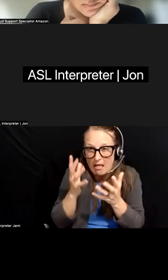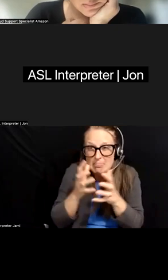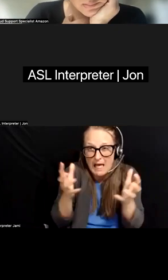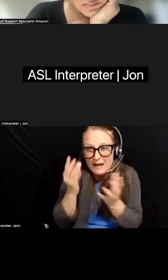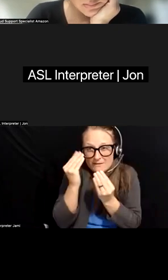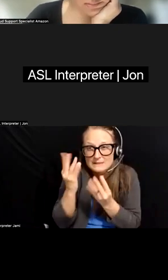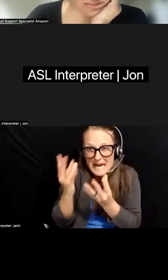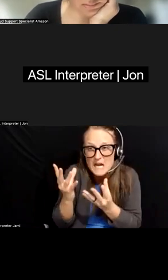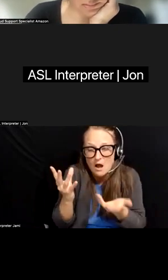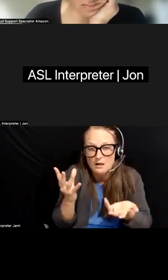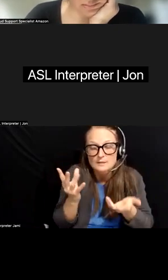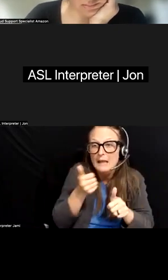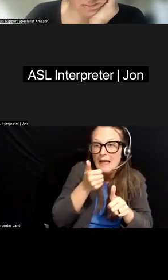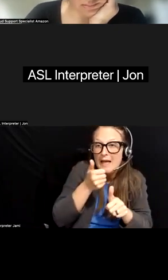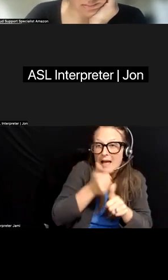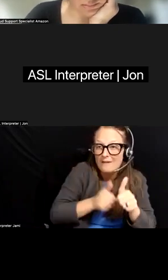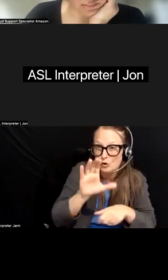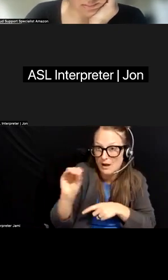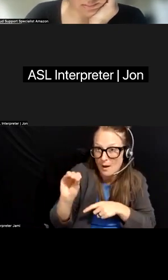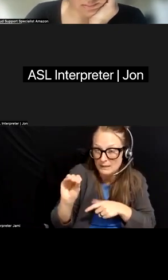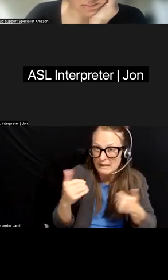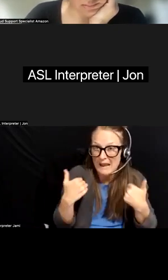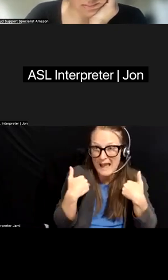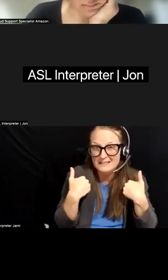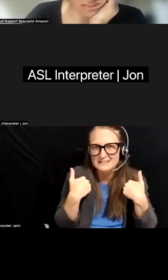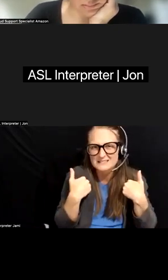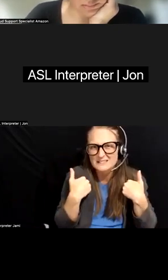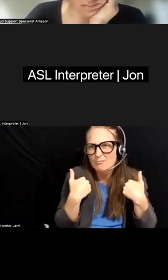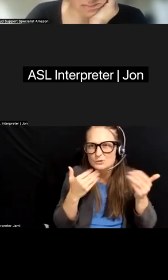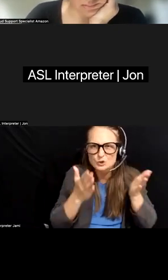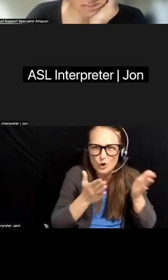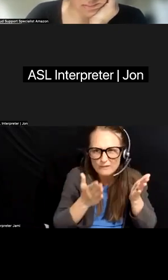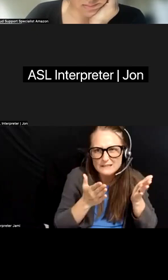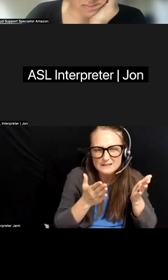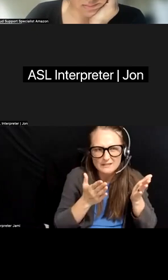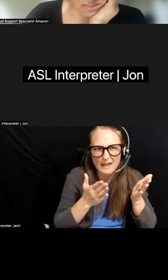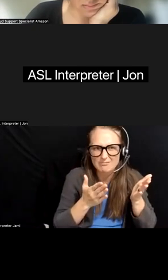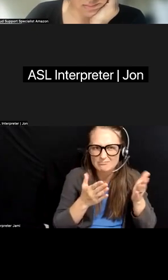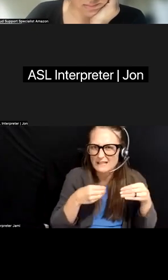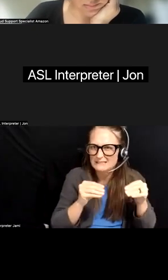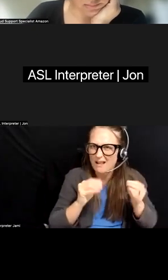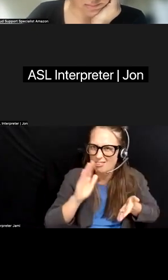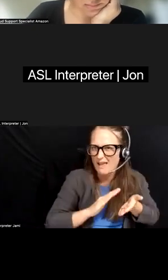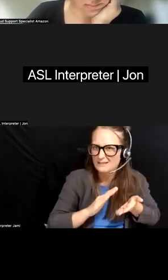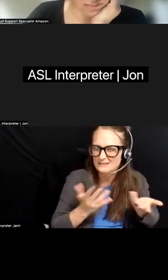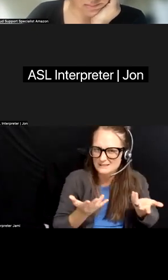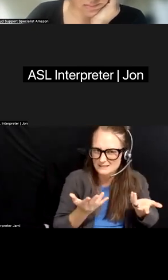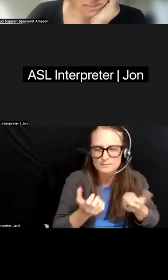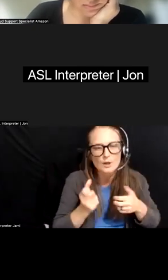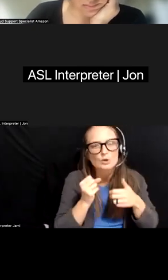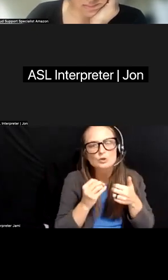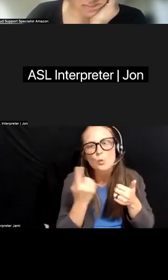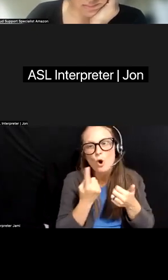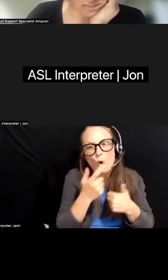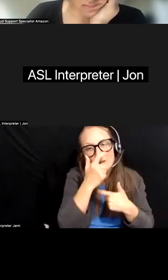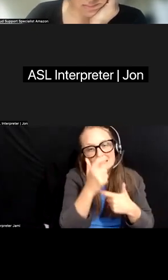Every company has some good or service that they're selling. That's data. Right? So we are always interested